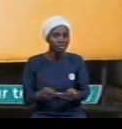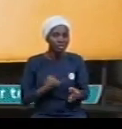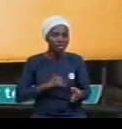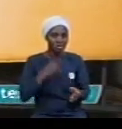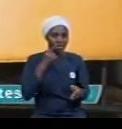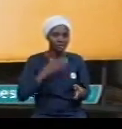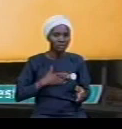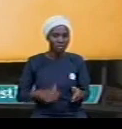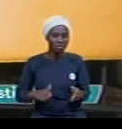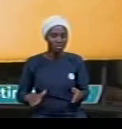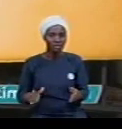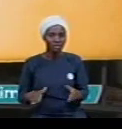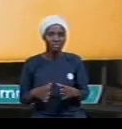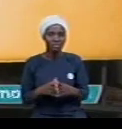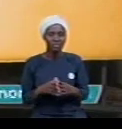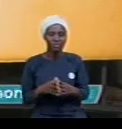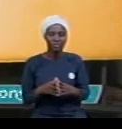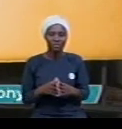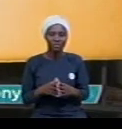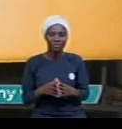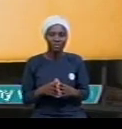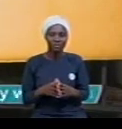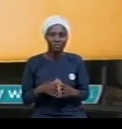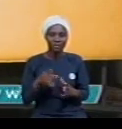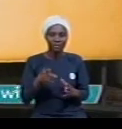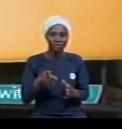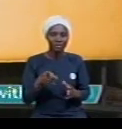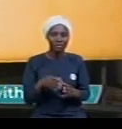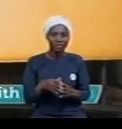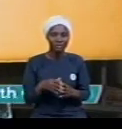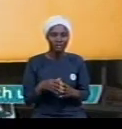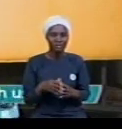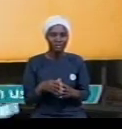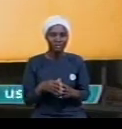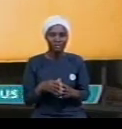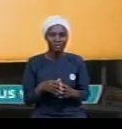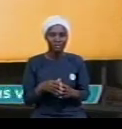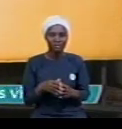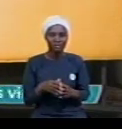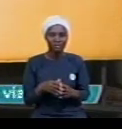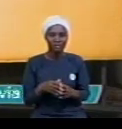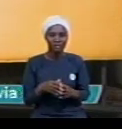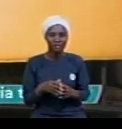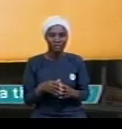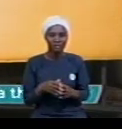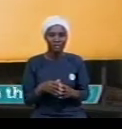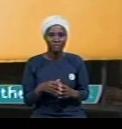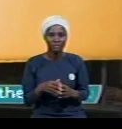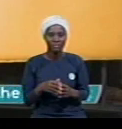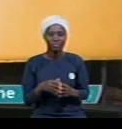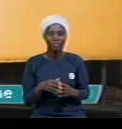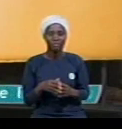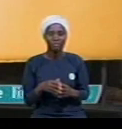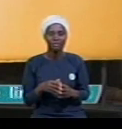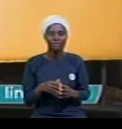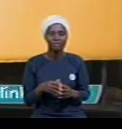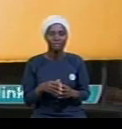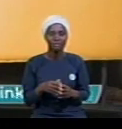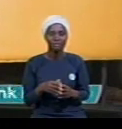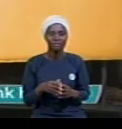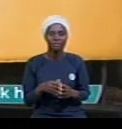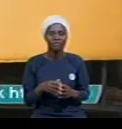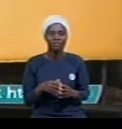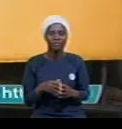maybe you stay behind today. At least this period. They have only been going with me to every GCK by his